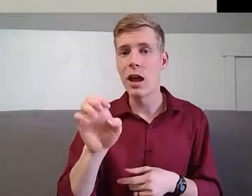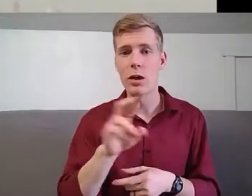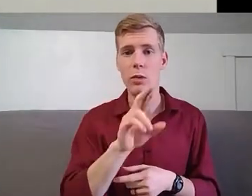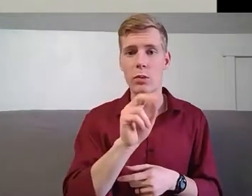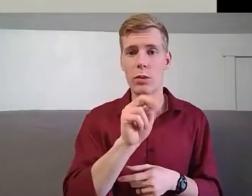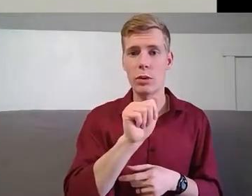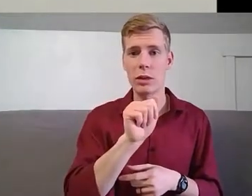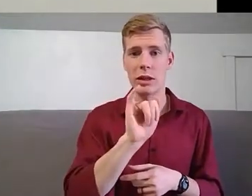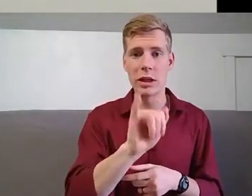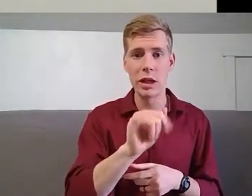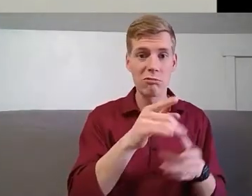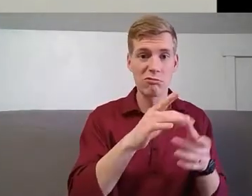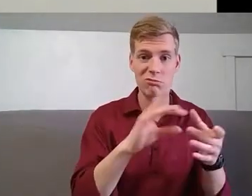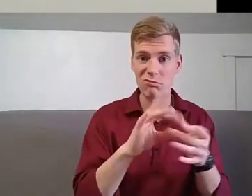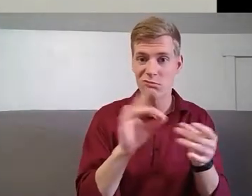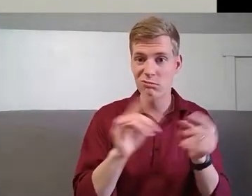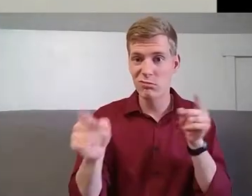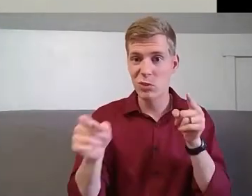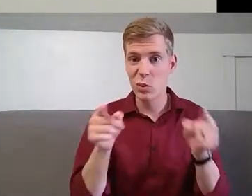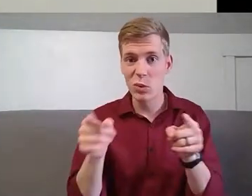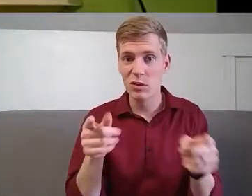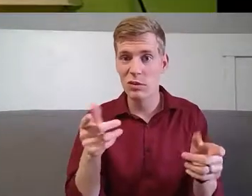last thoughts?